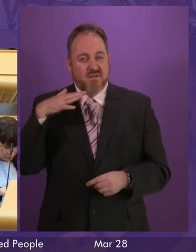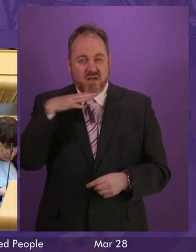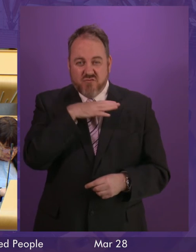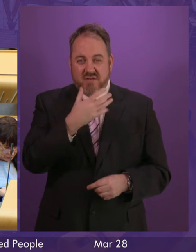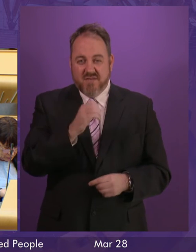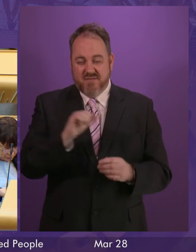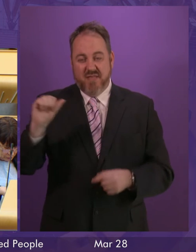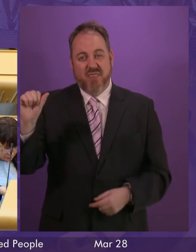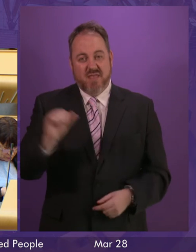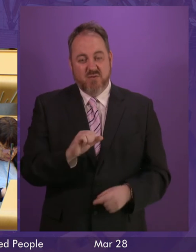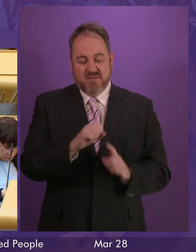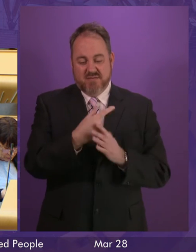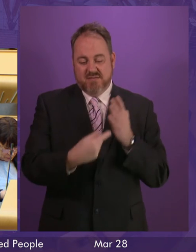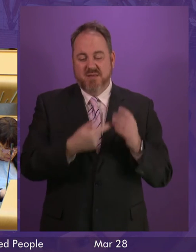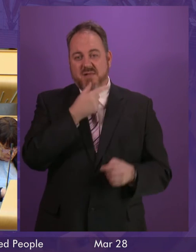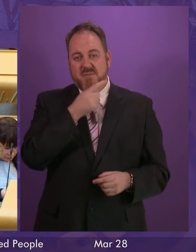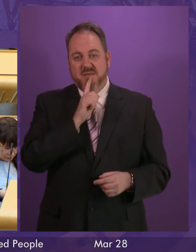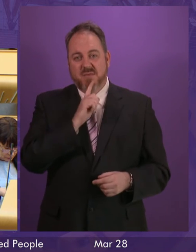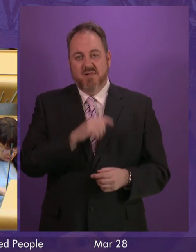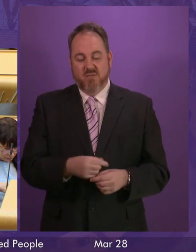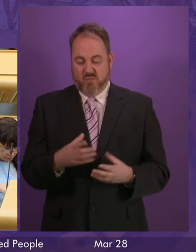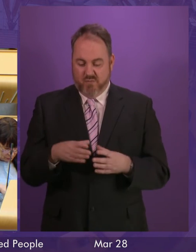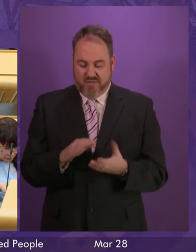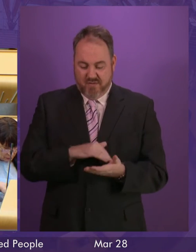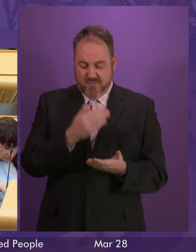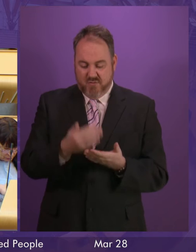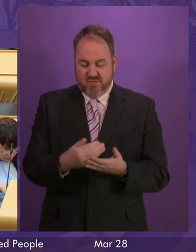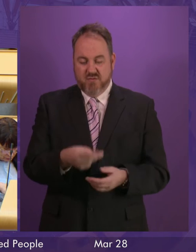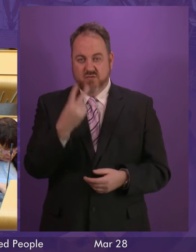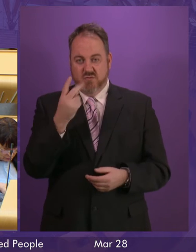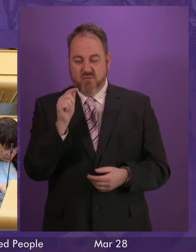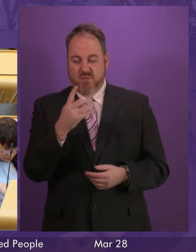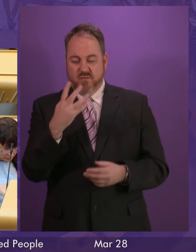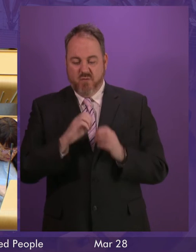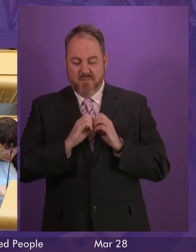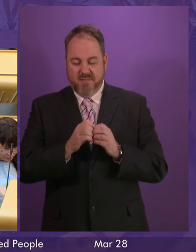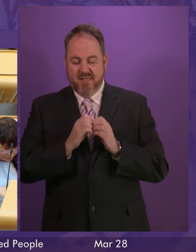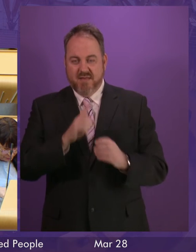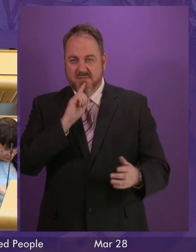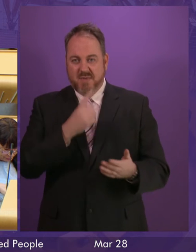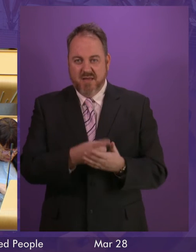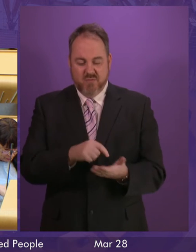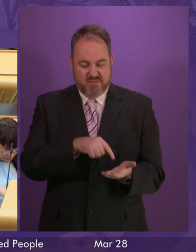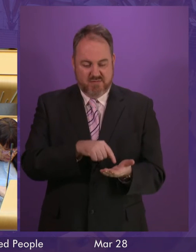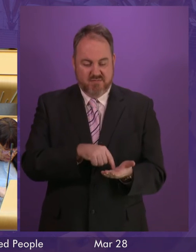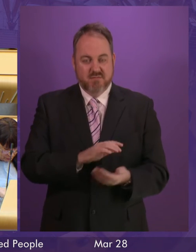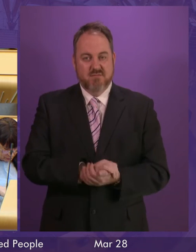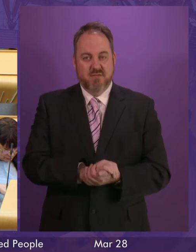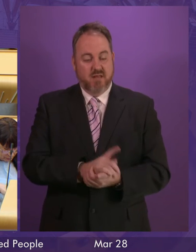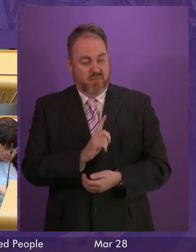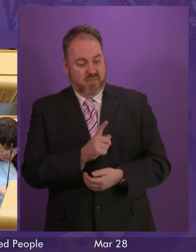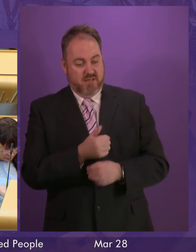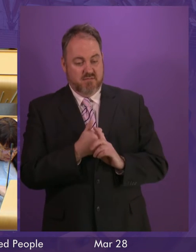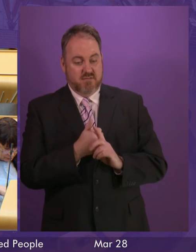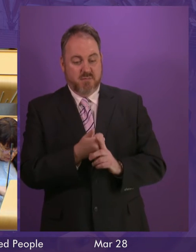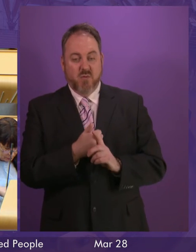disabled people in Scotland with £2.4 billion of assistance every year. That support does help with